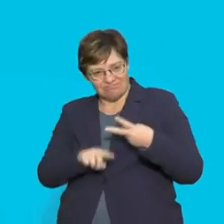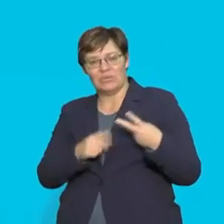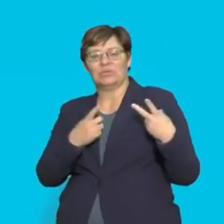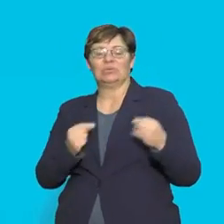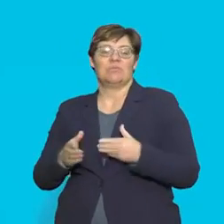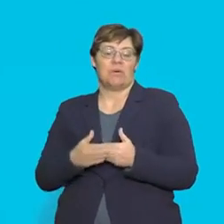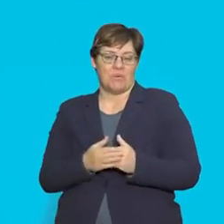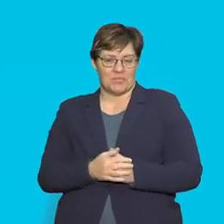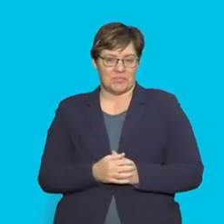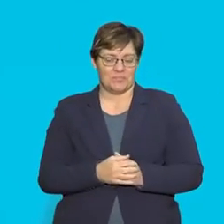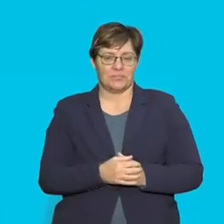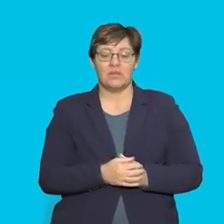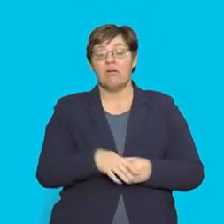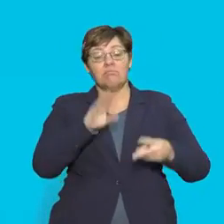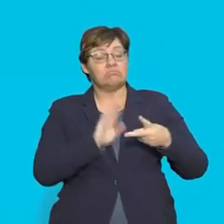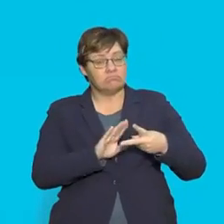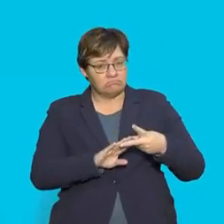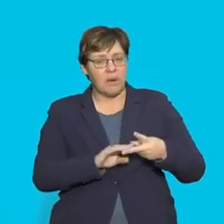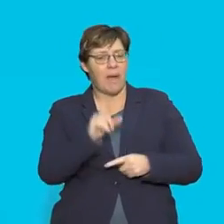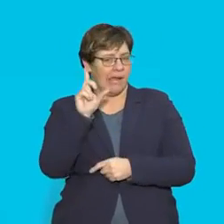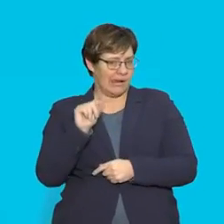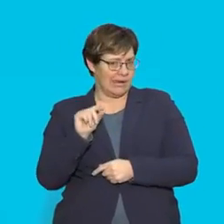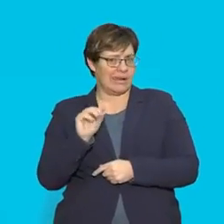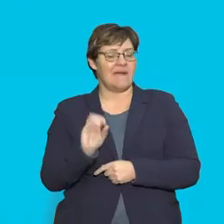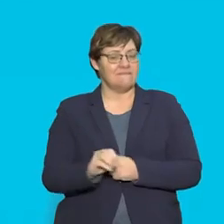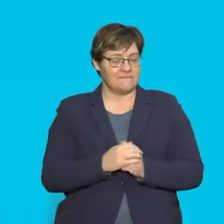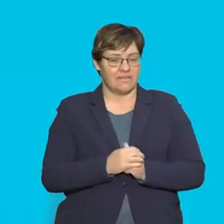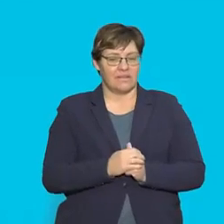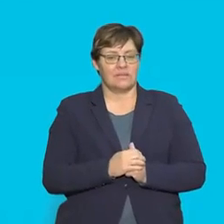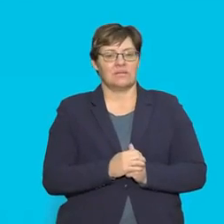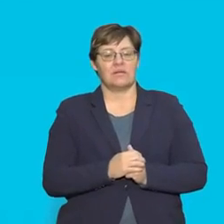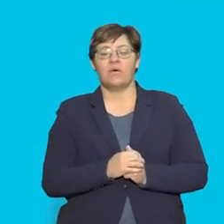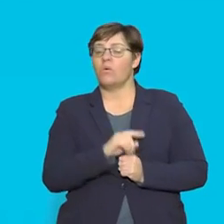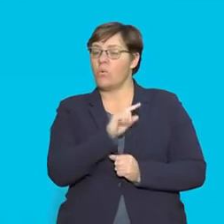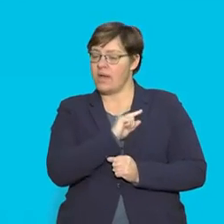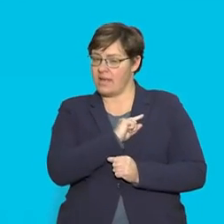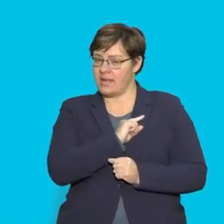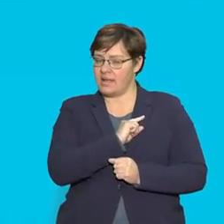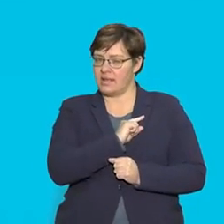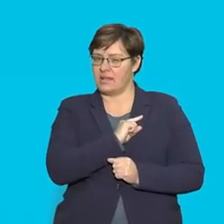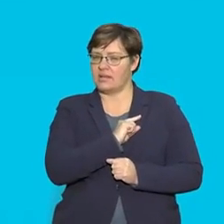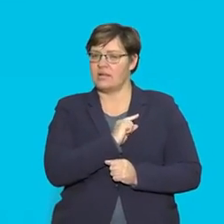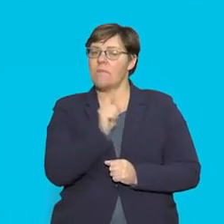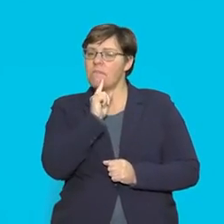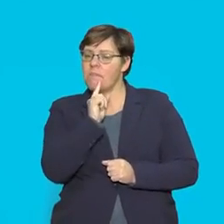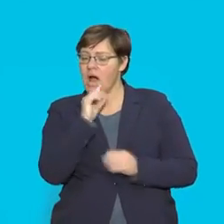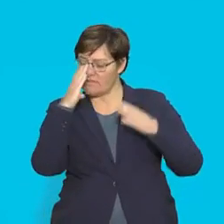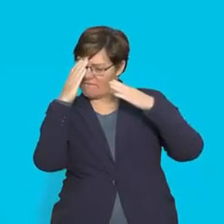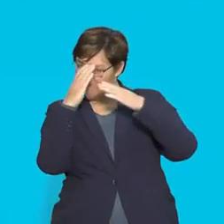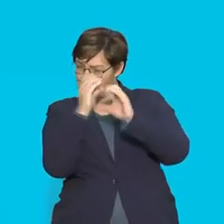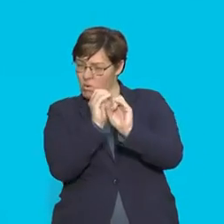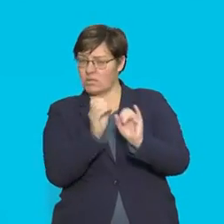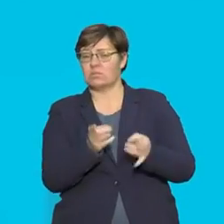and do. This one is particularly going to be very interesting, the question we are going to do now, because I want you to really pay